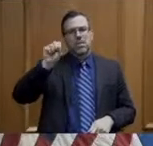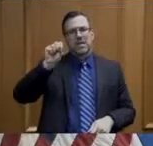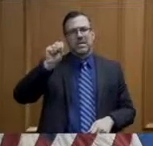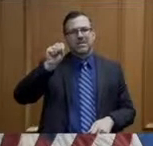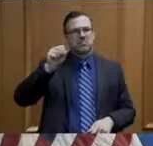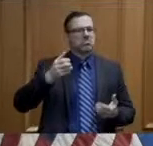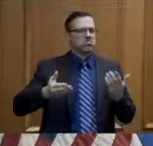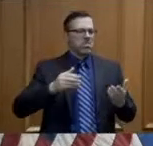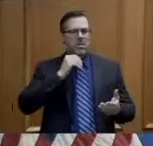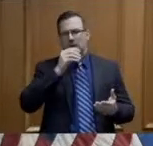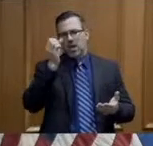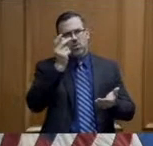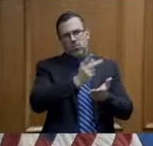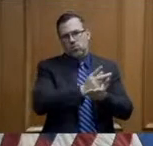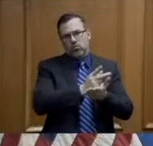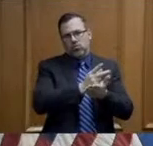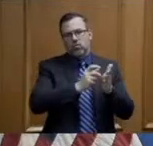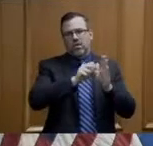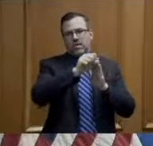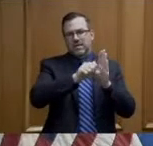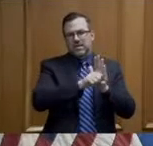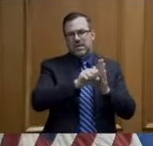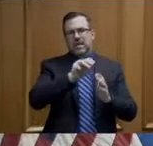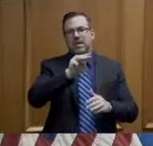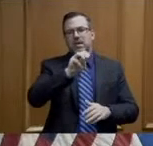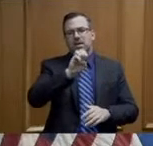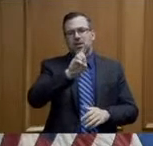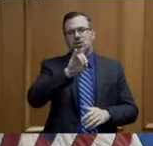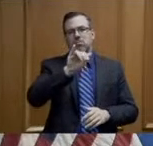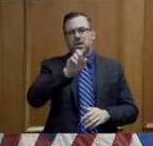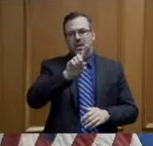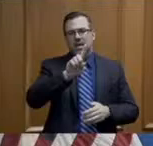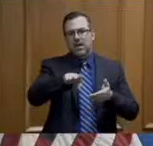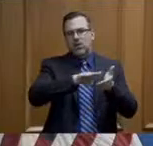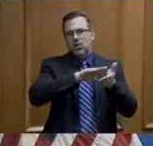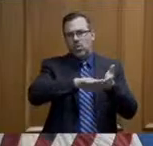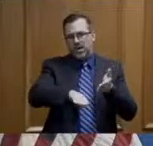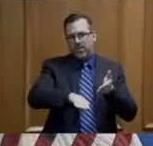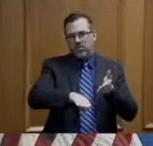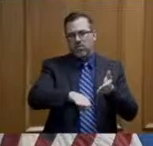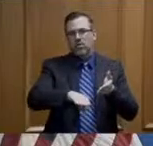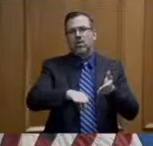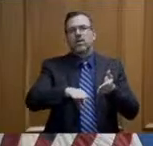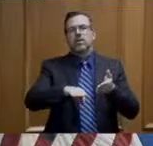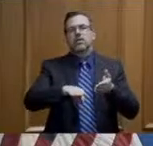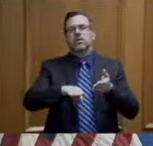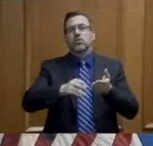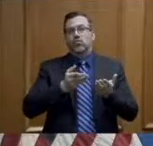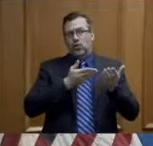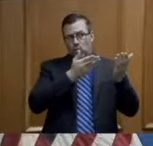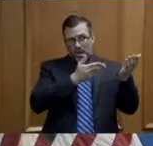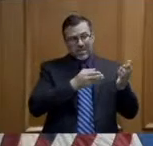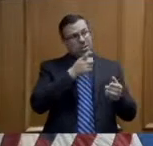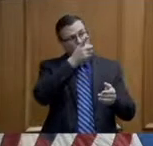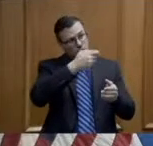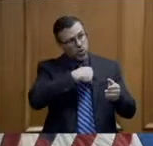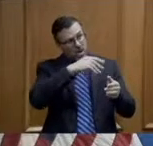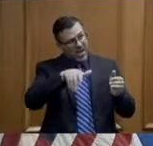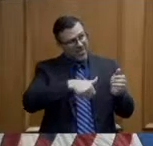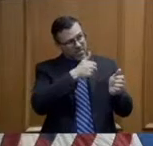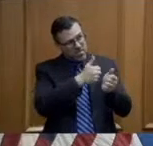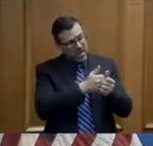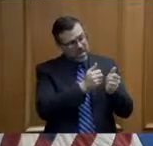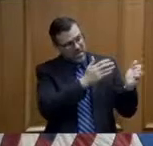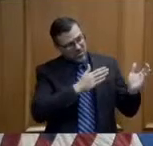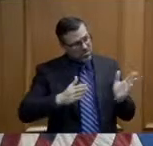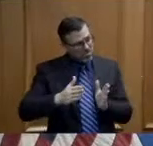the state's Medicaid waiver request for treating uninsured people with the COVID-19. Do you have a backup